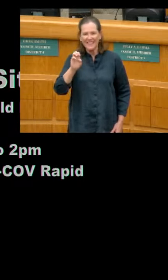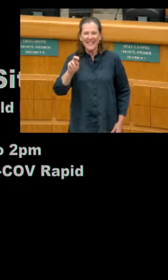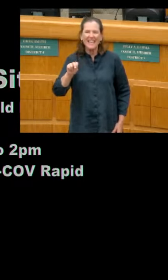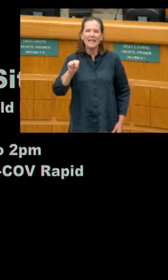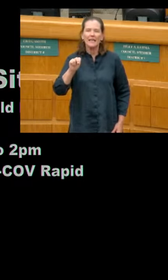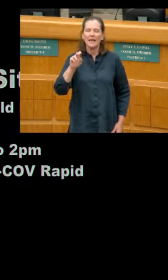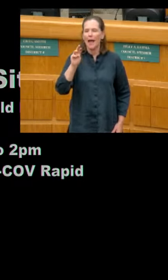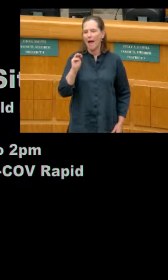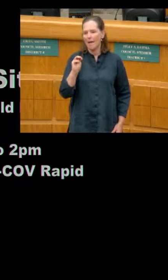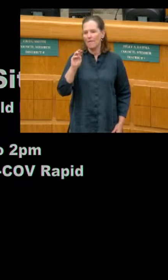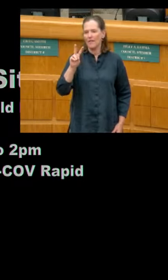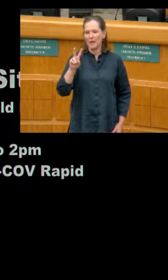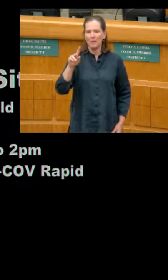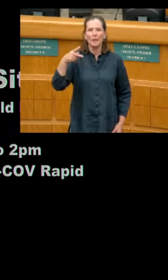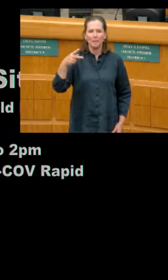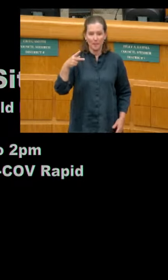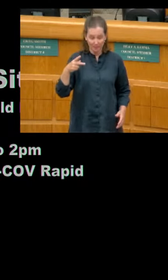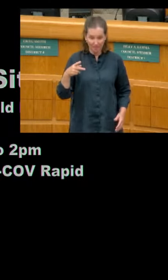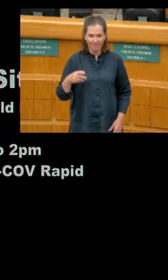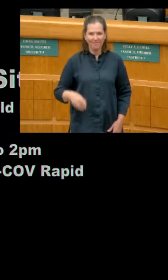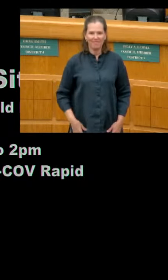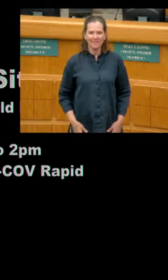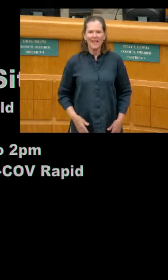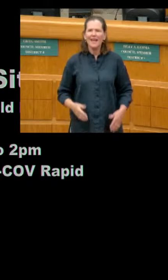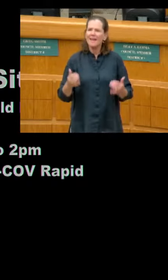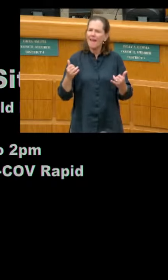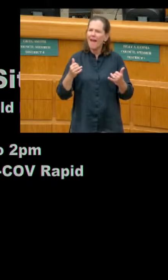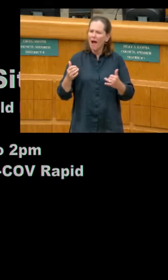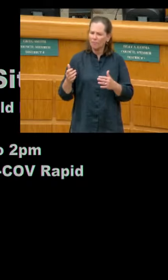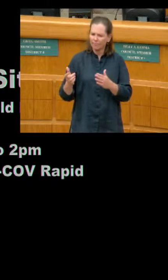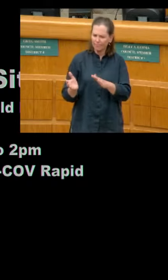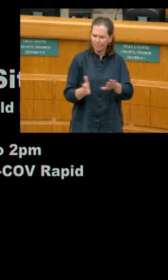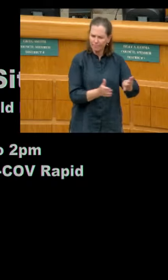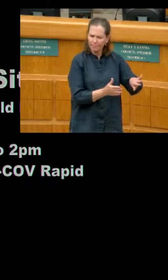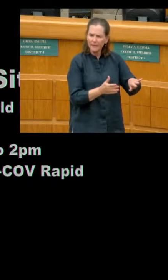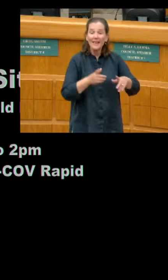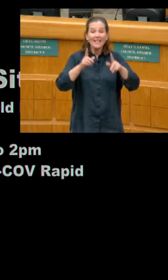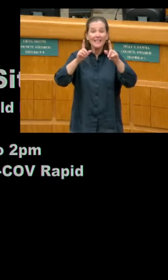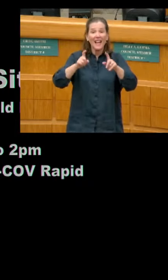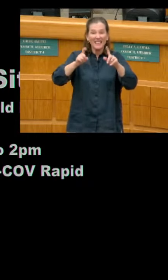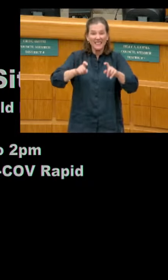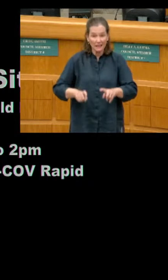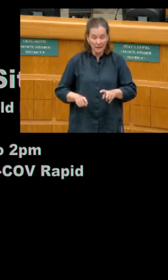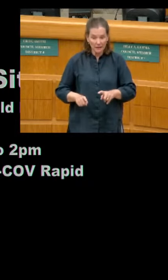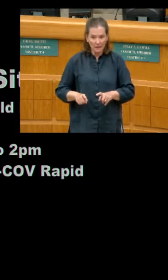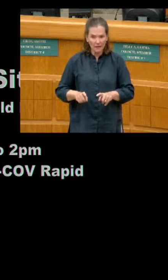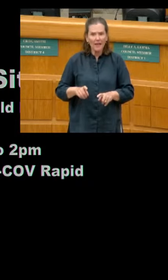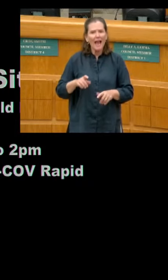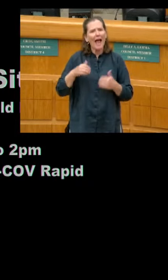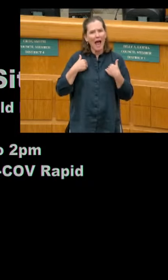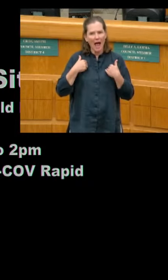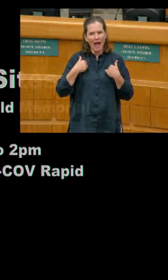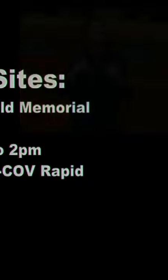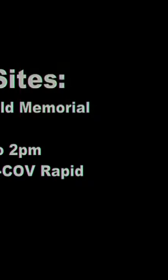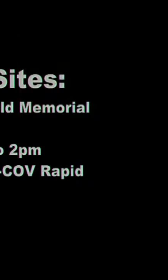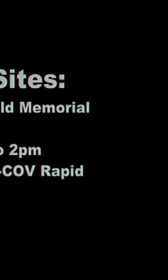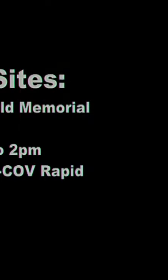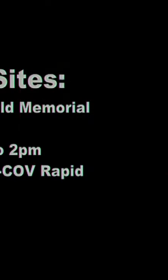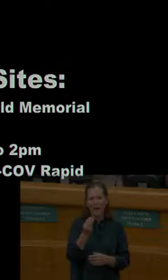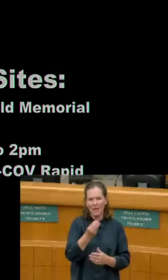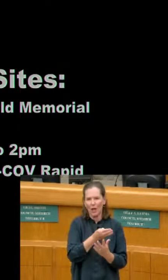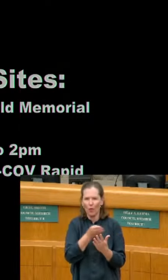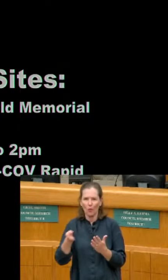Memorial Hospital parking lot from 9 a.m. to 2 p.m. It's a drive-through testing site. Also, if you've tested positive for COVID